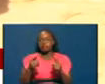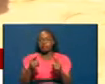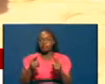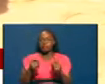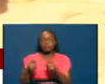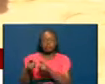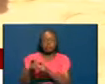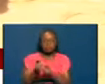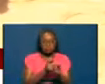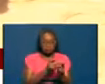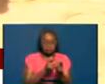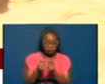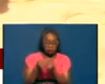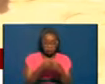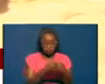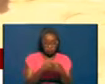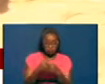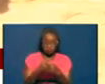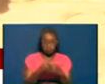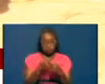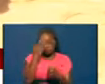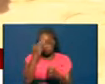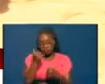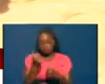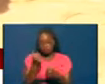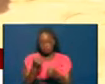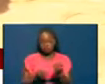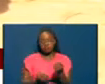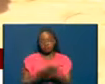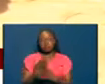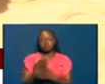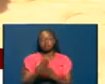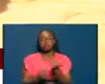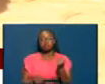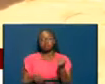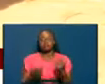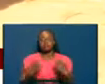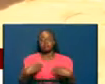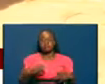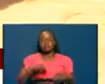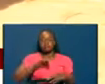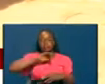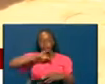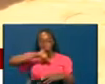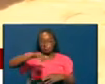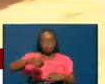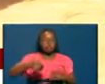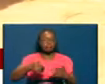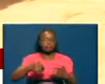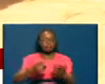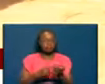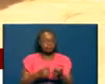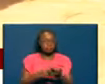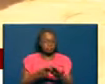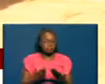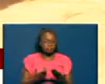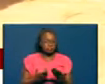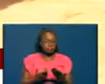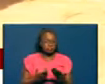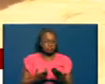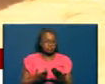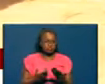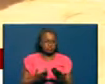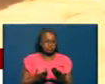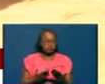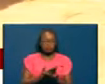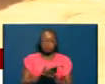challenges because of the growth of both human and elephant populations. This is an issue that is very real to